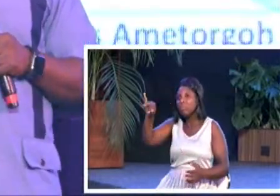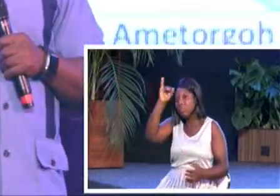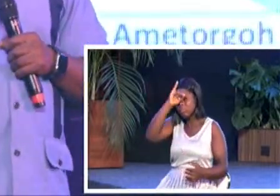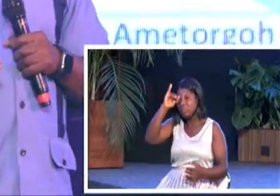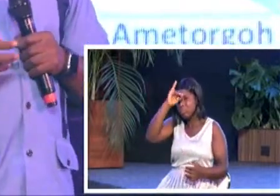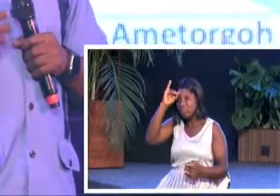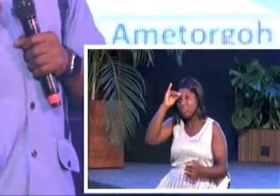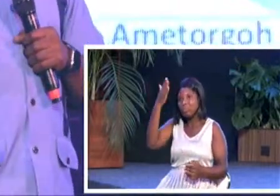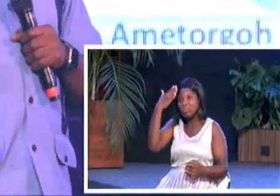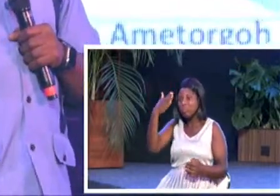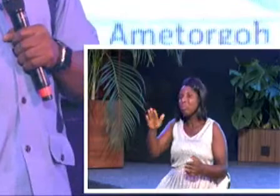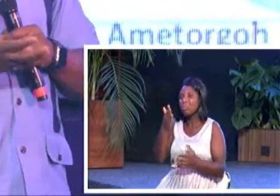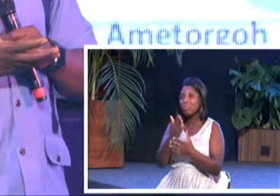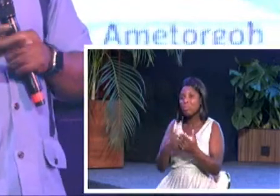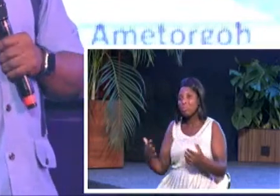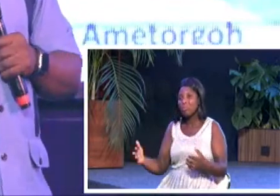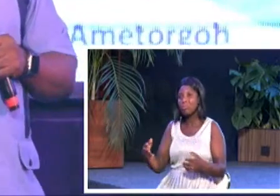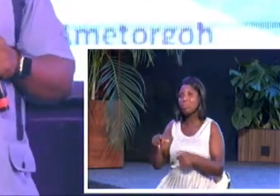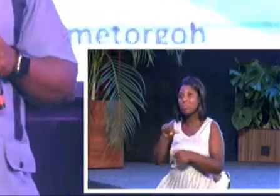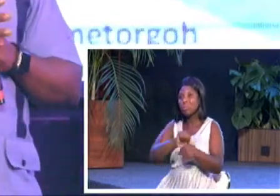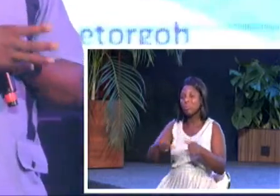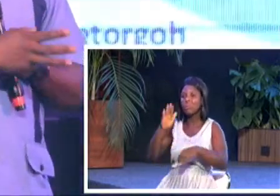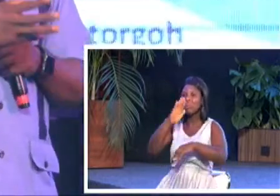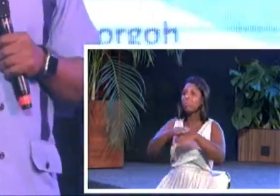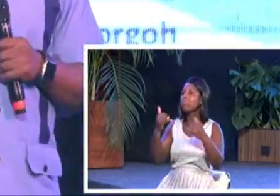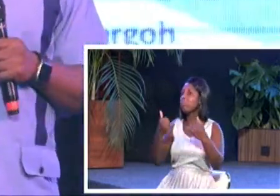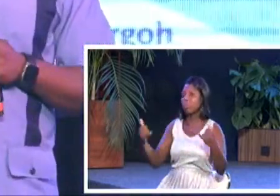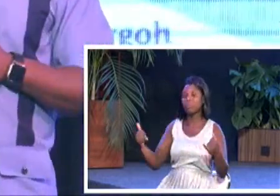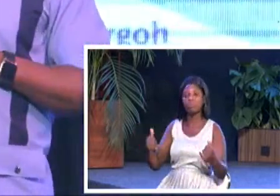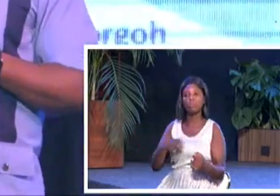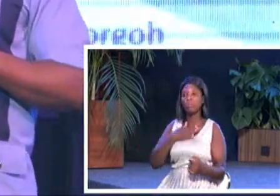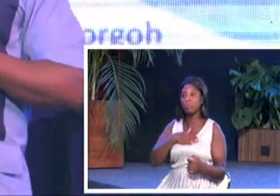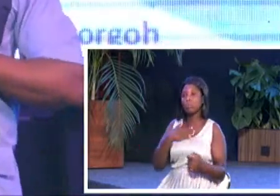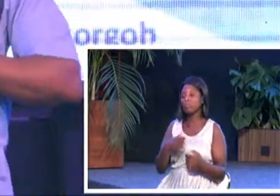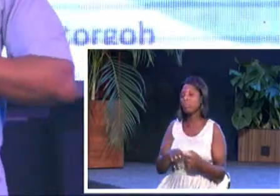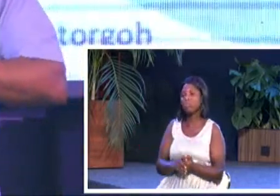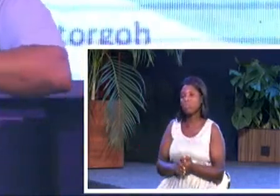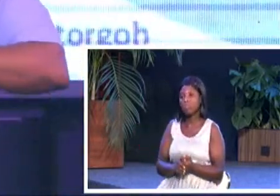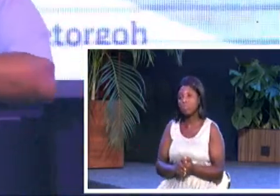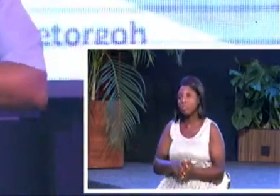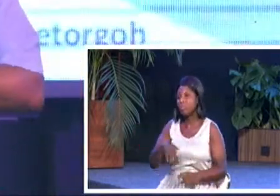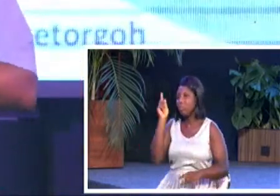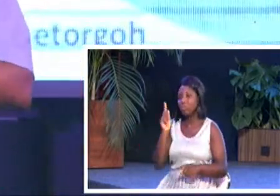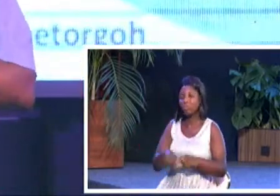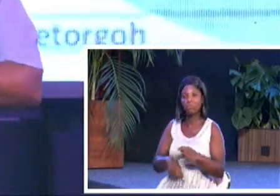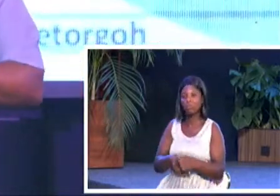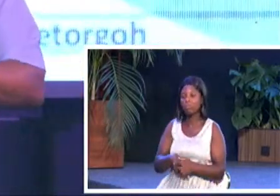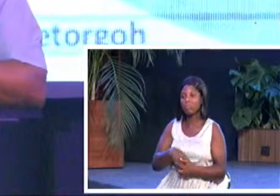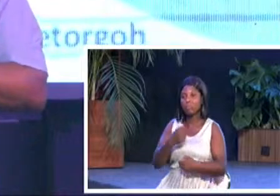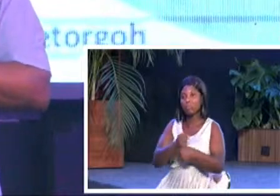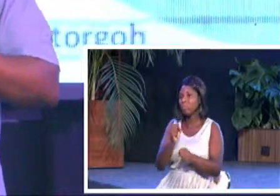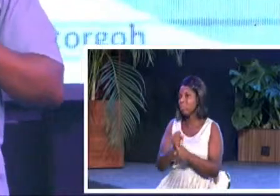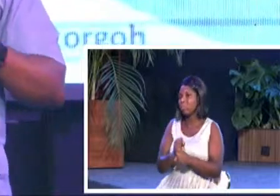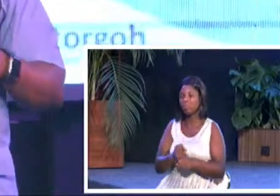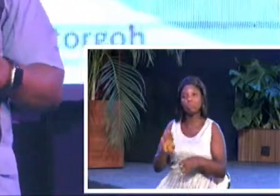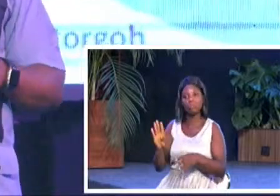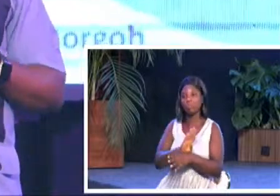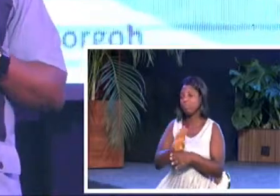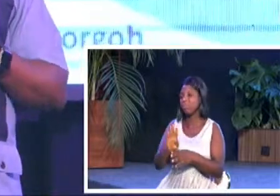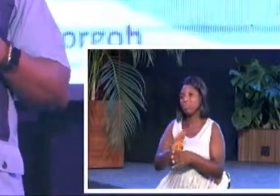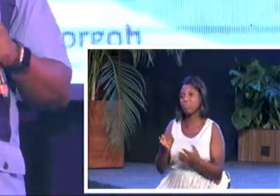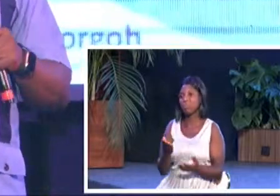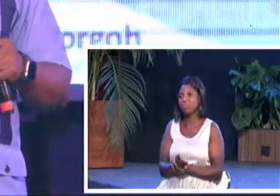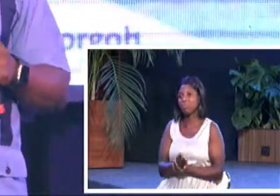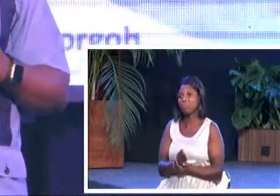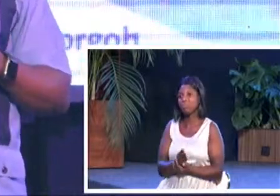managers. Now, when you are running your emails, website, and things, you need somebody to be the gatekeeper, somebody who will protect